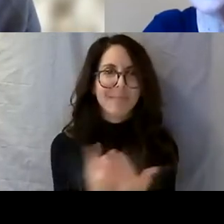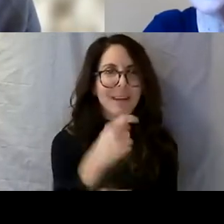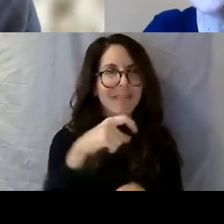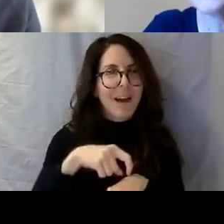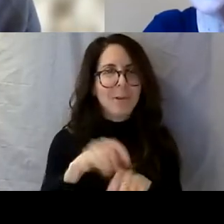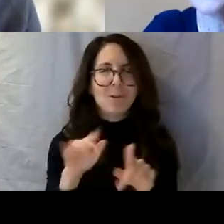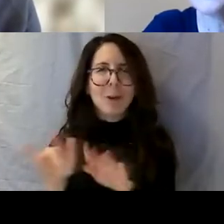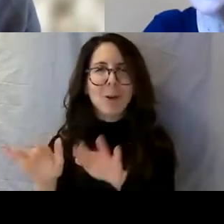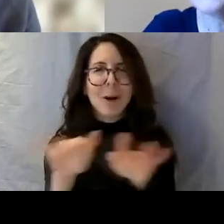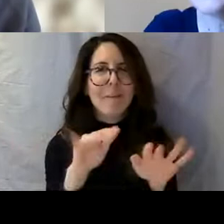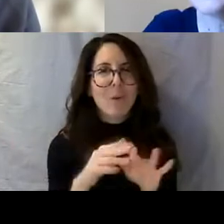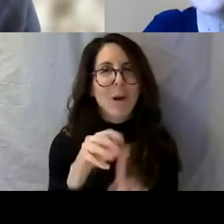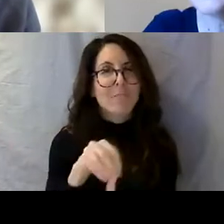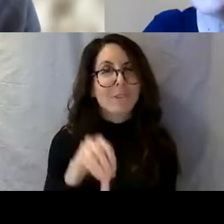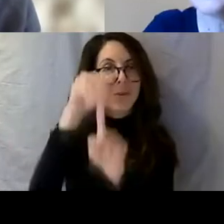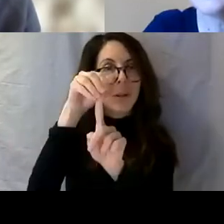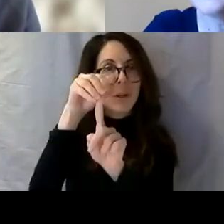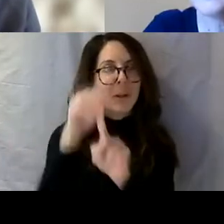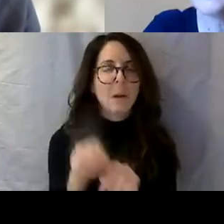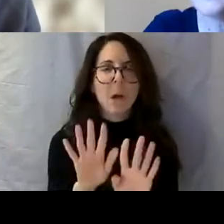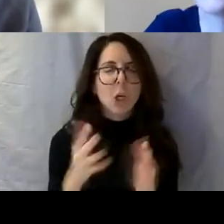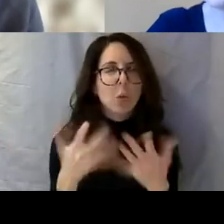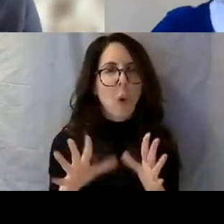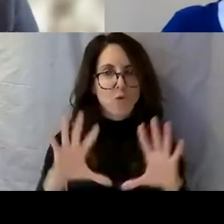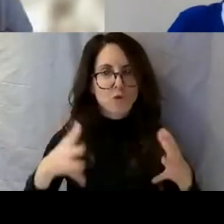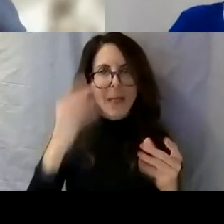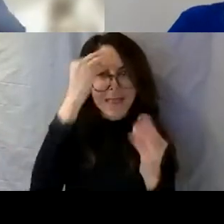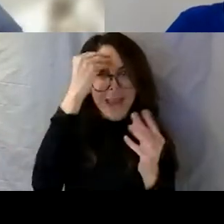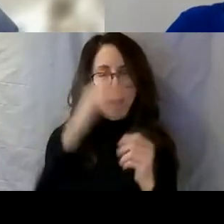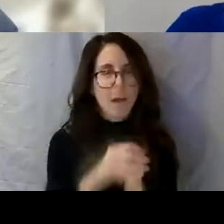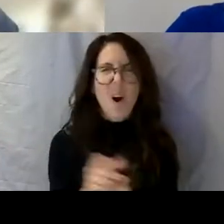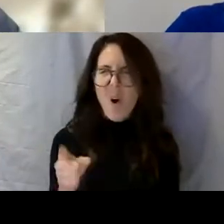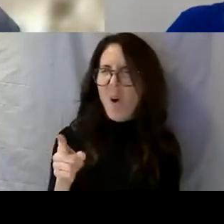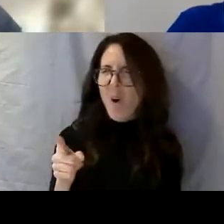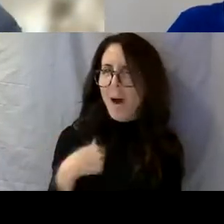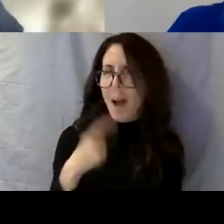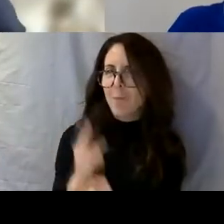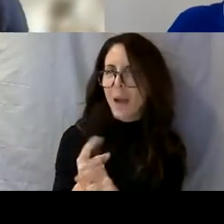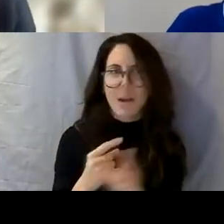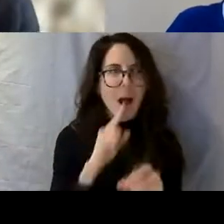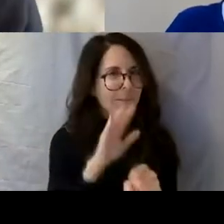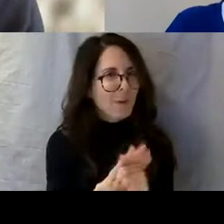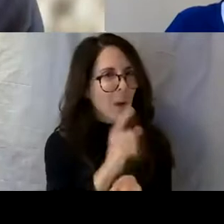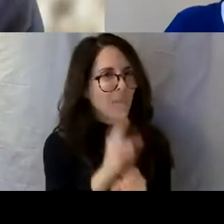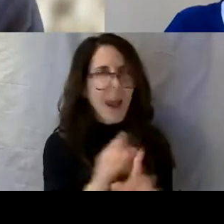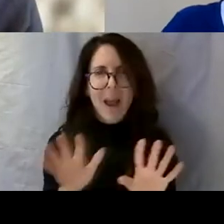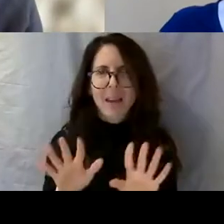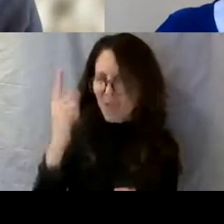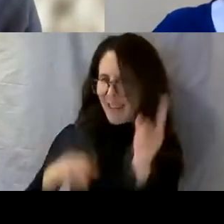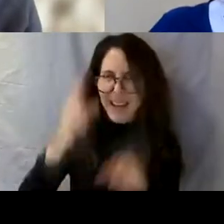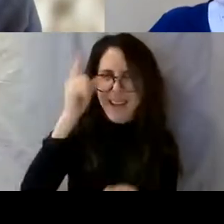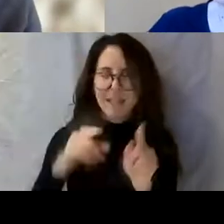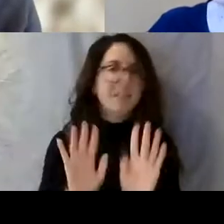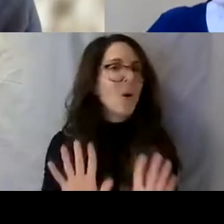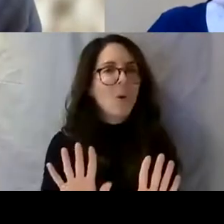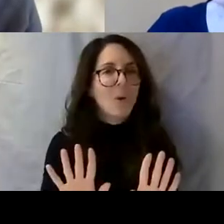unusual suspects. You want to avoid groupthink and confirmation bias more than ever. You don't want that on your board. You want more foxes at the